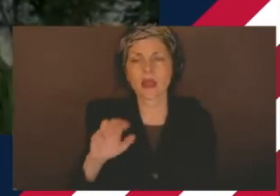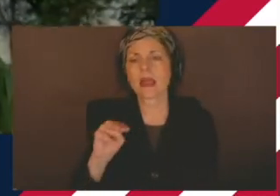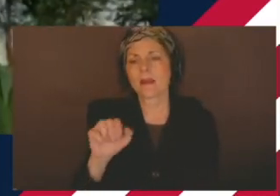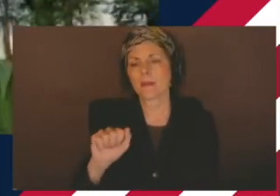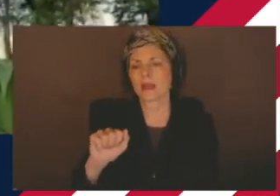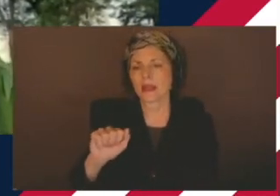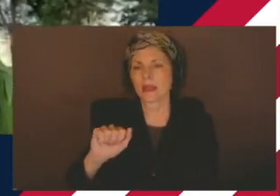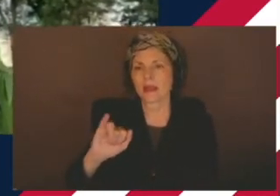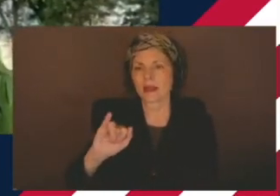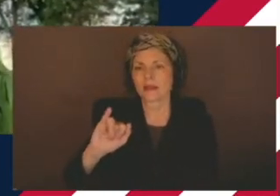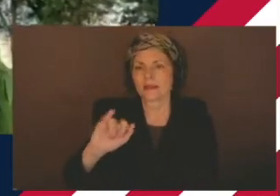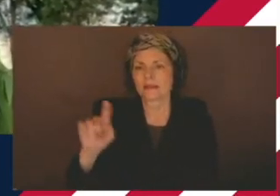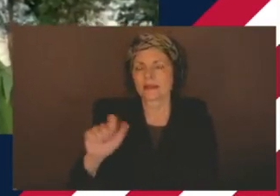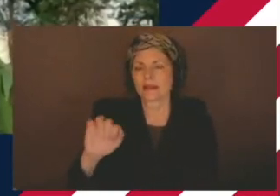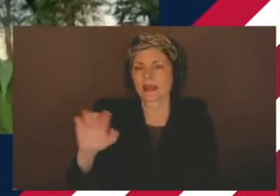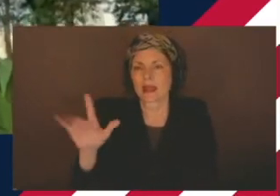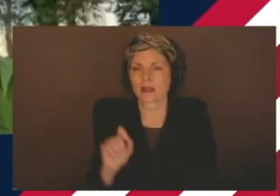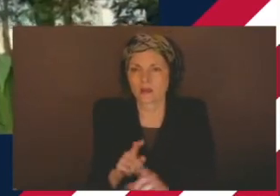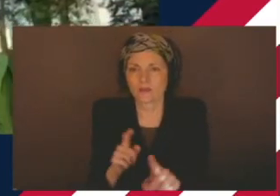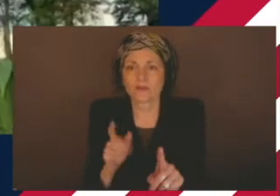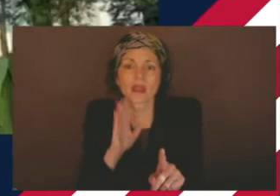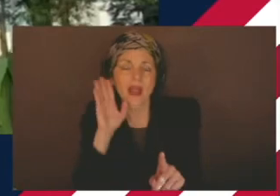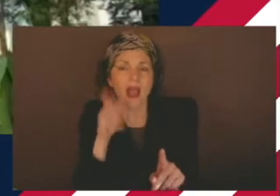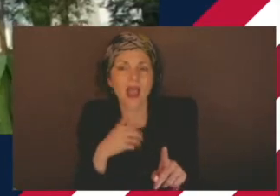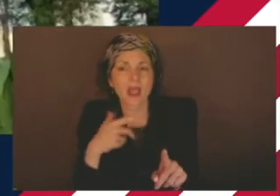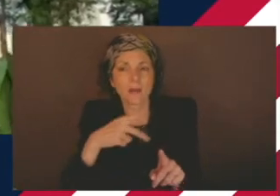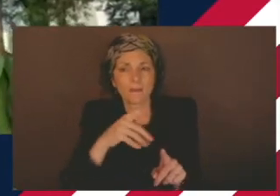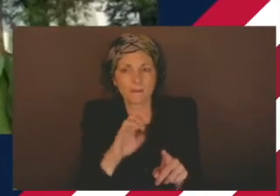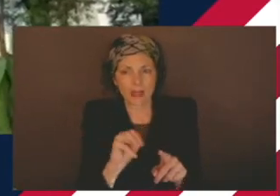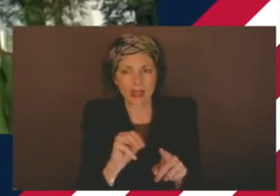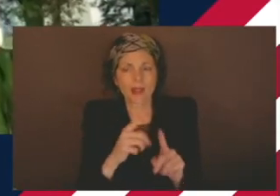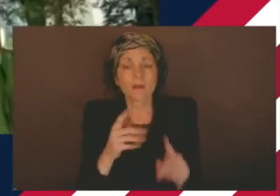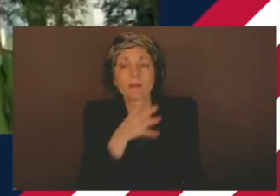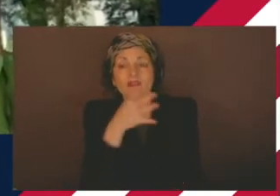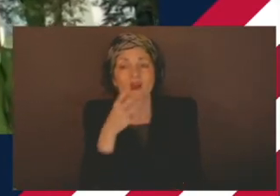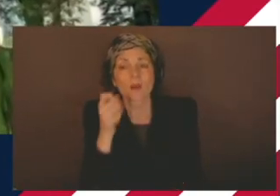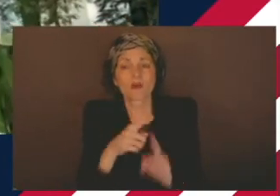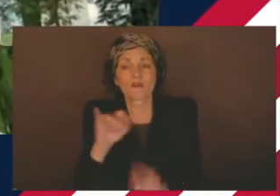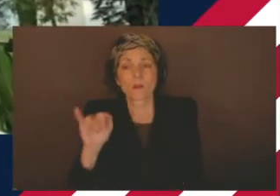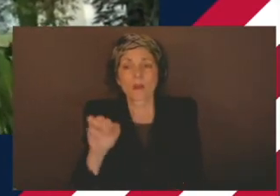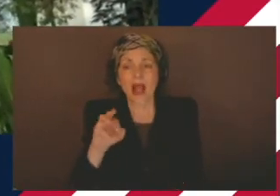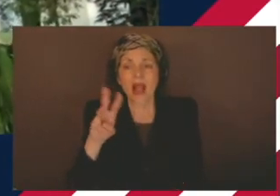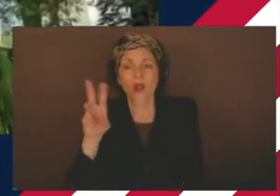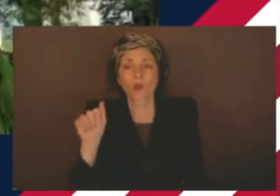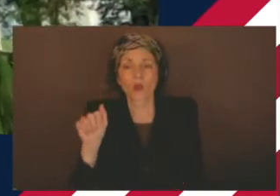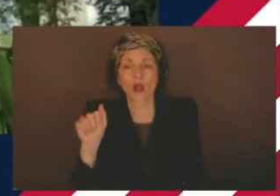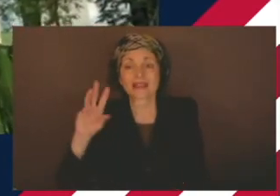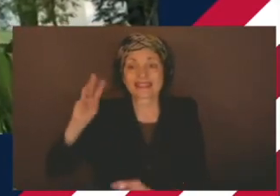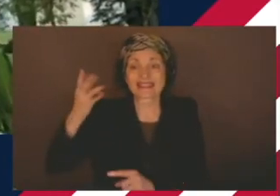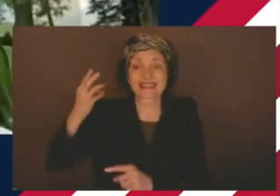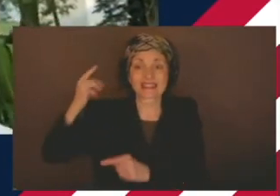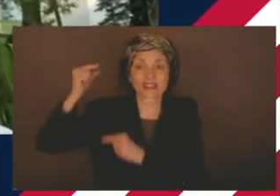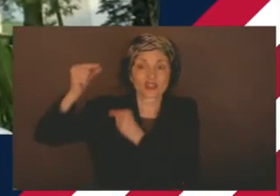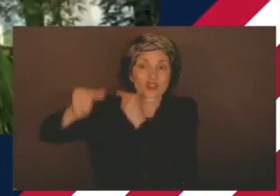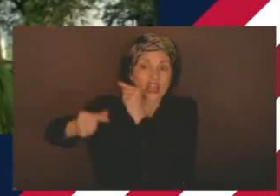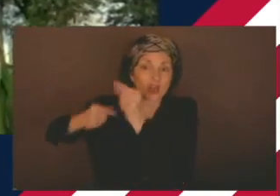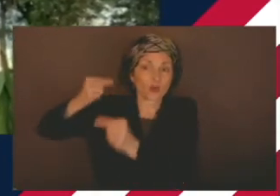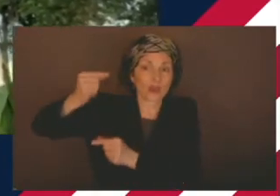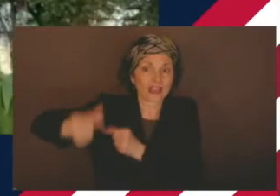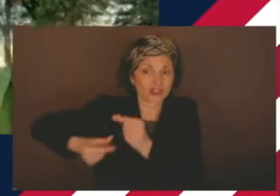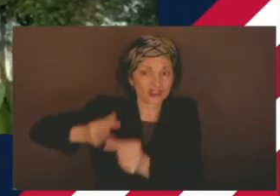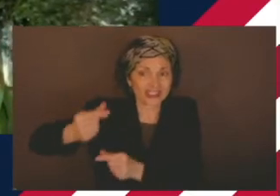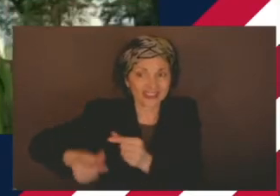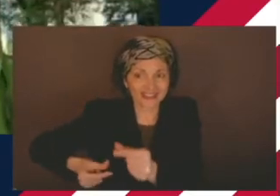My name is Pam Johnson. I'm a farmer from Iowa, 6th generation. I work with my husband and